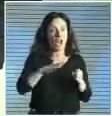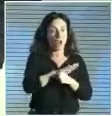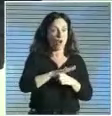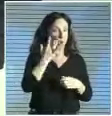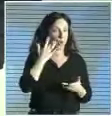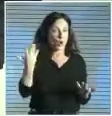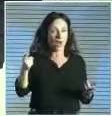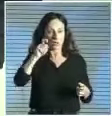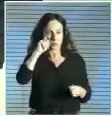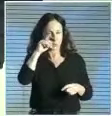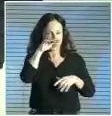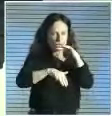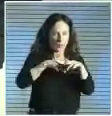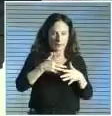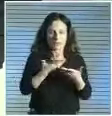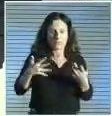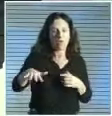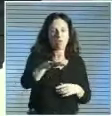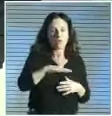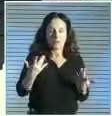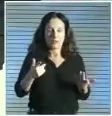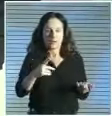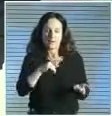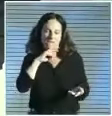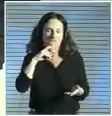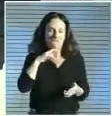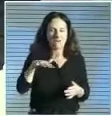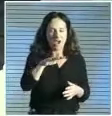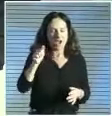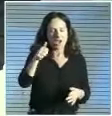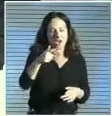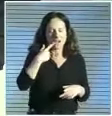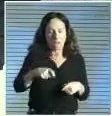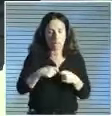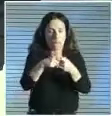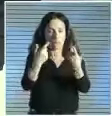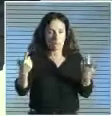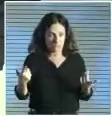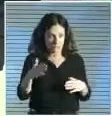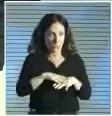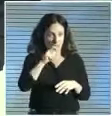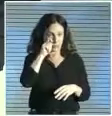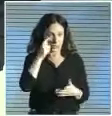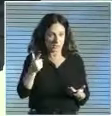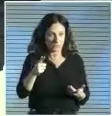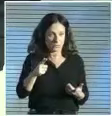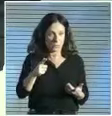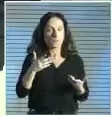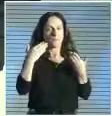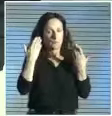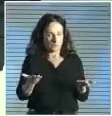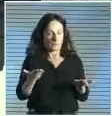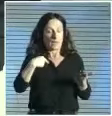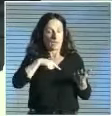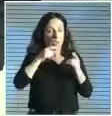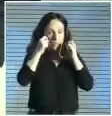destination and not bringing back value, no? And we realize also that